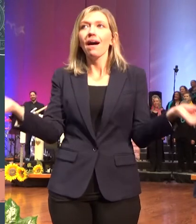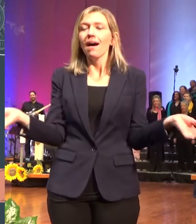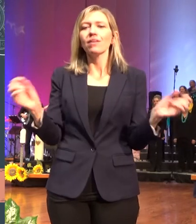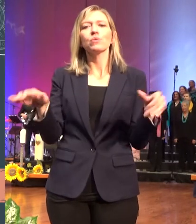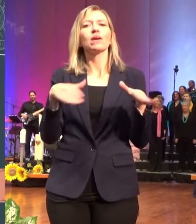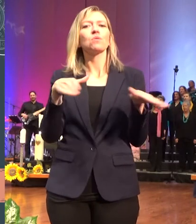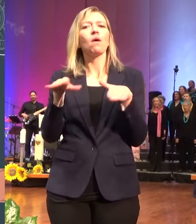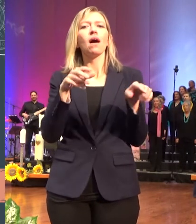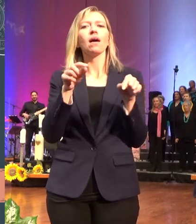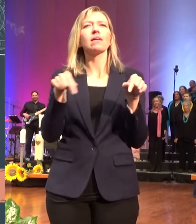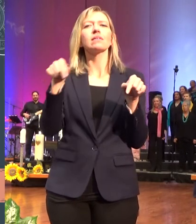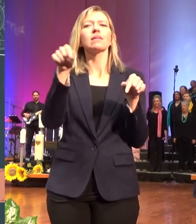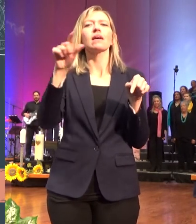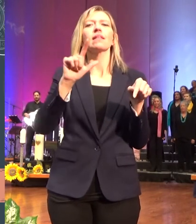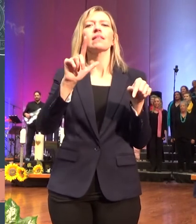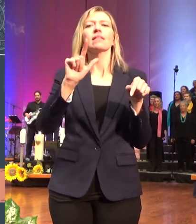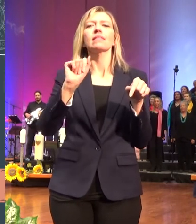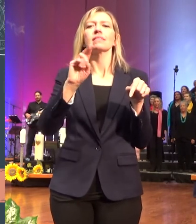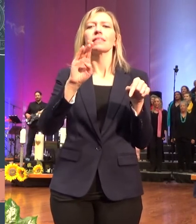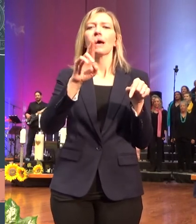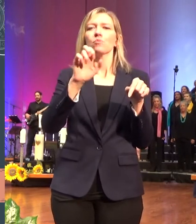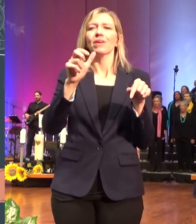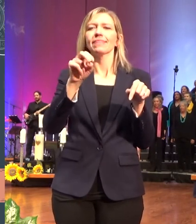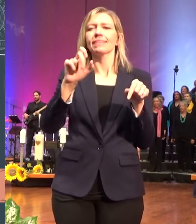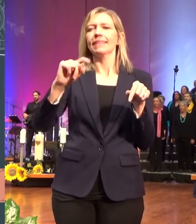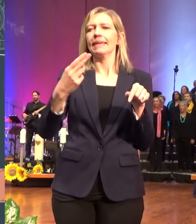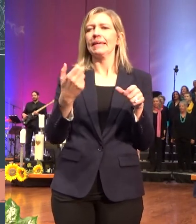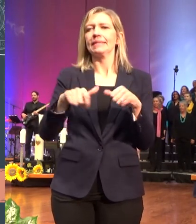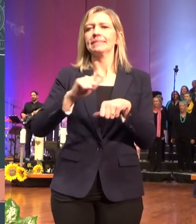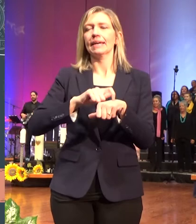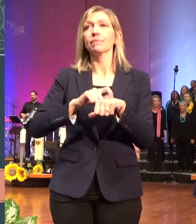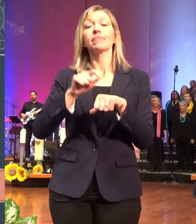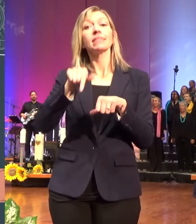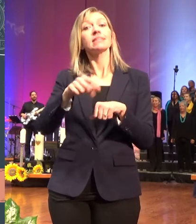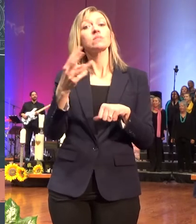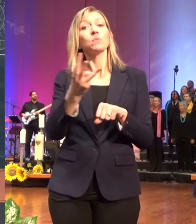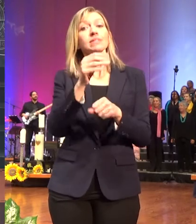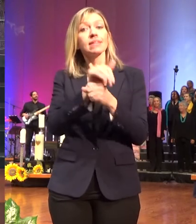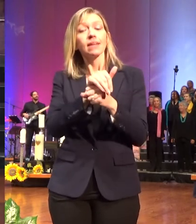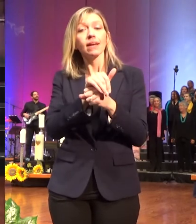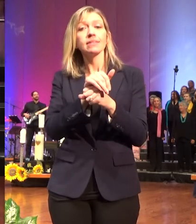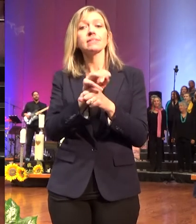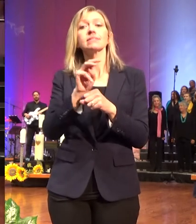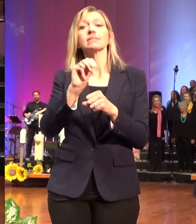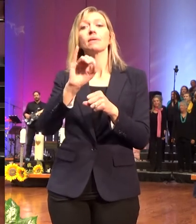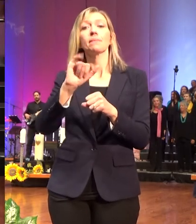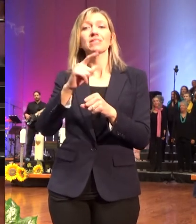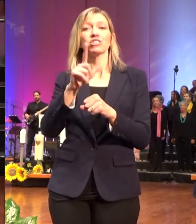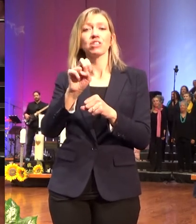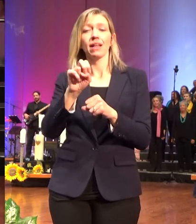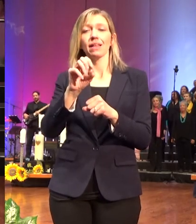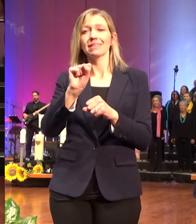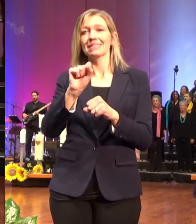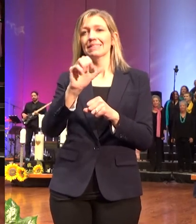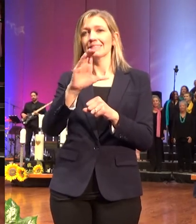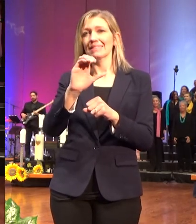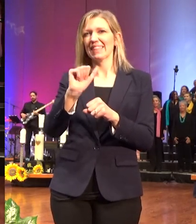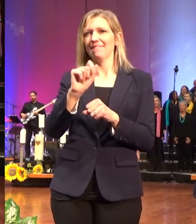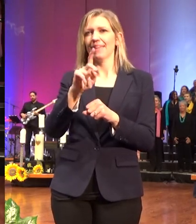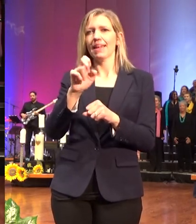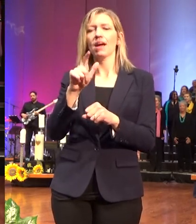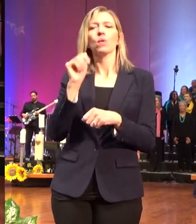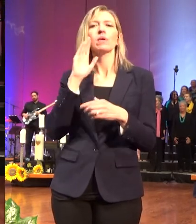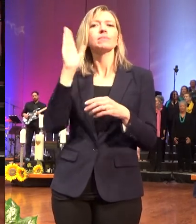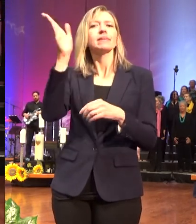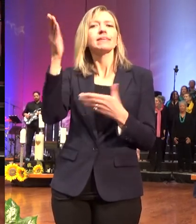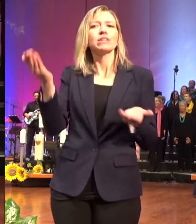walk the labyrinth anytime. The times are listed there and you can find it on the website. This Wednesday night, Reverend Michelle Scavetta will be speaking for us right here at 7